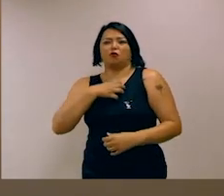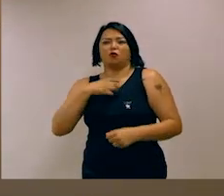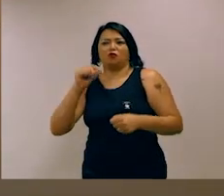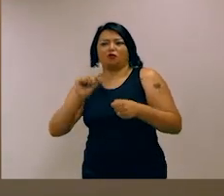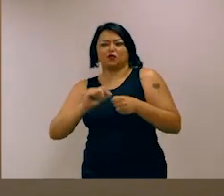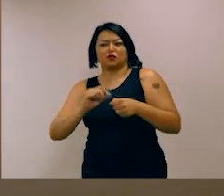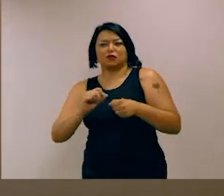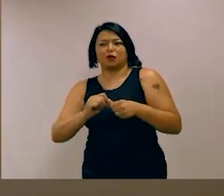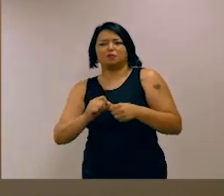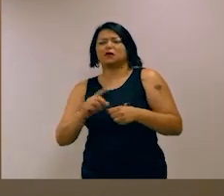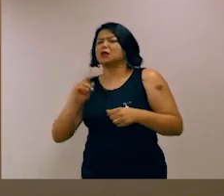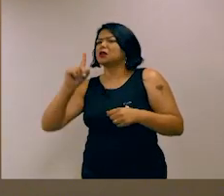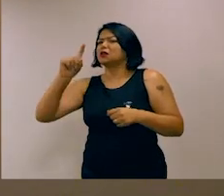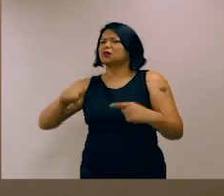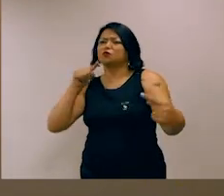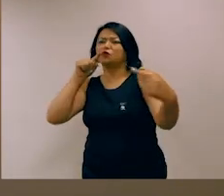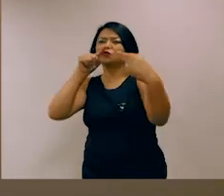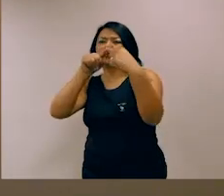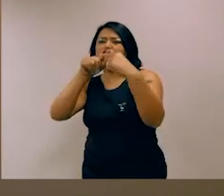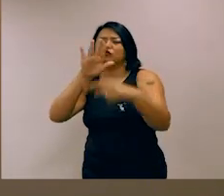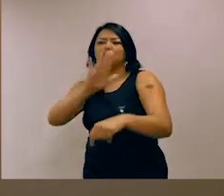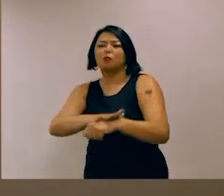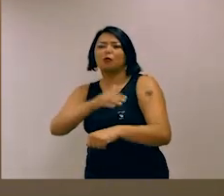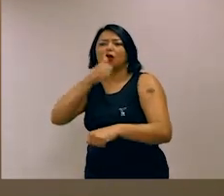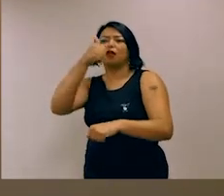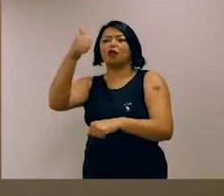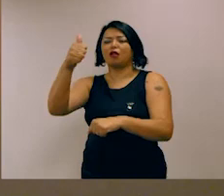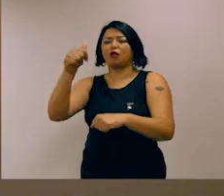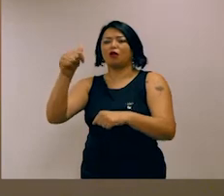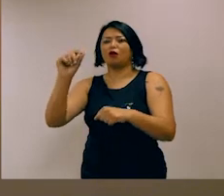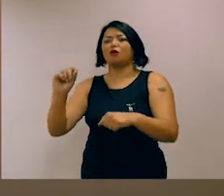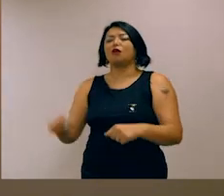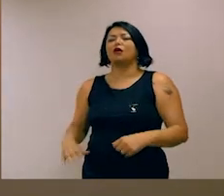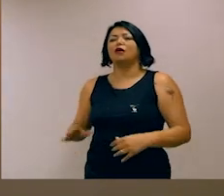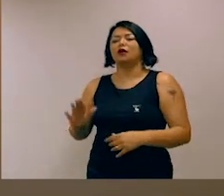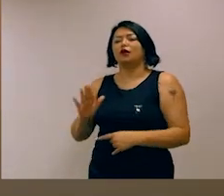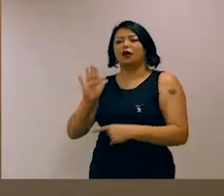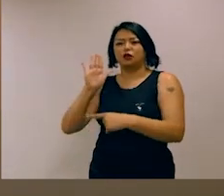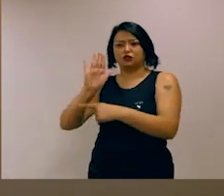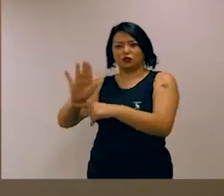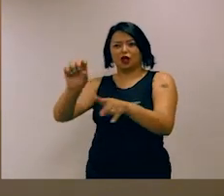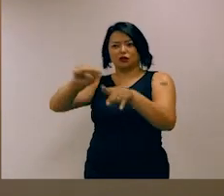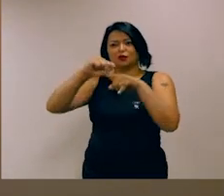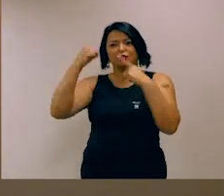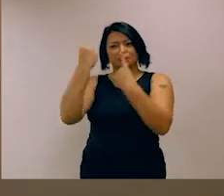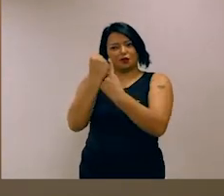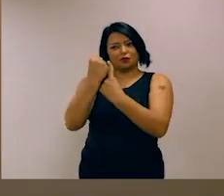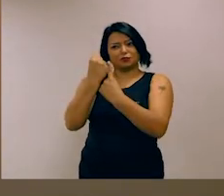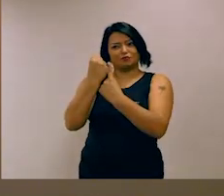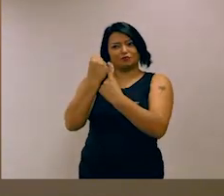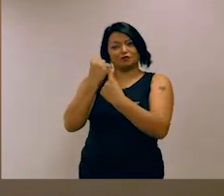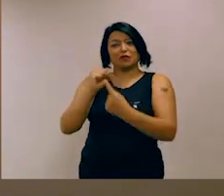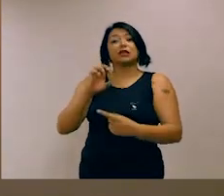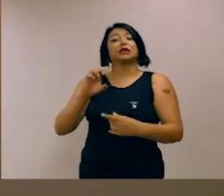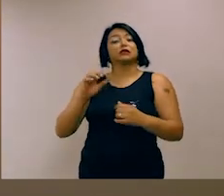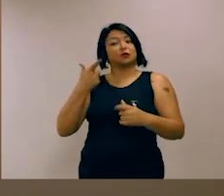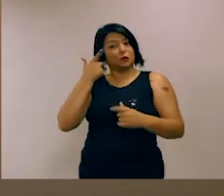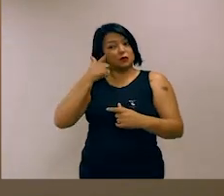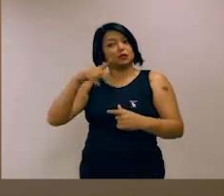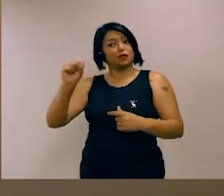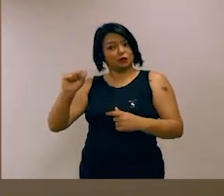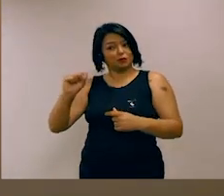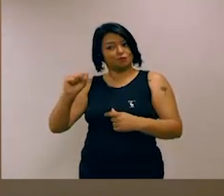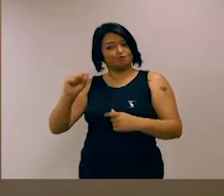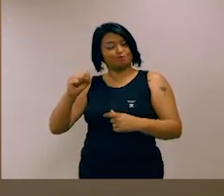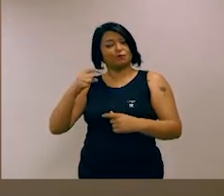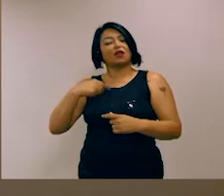work, always aiming at better meeting the demands of our citizens. And if we do